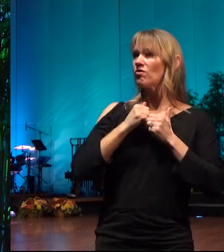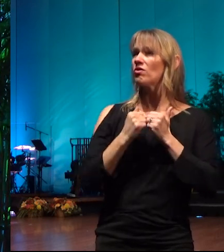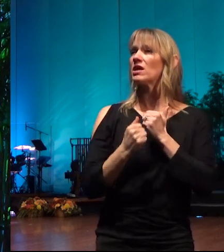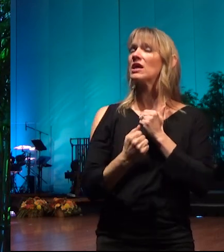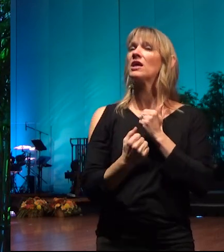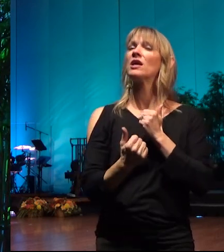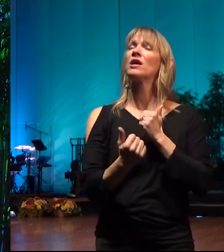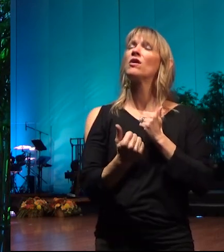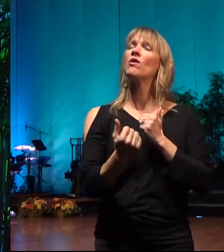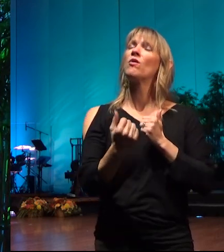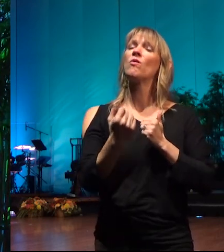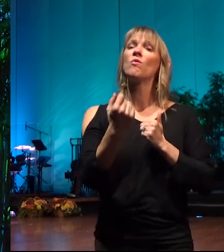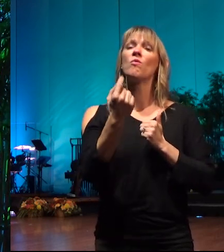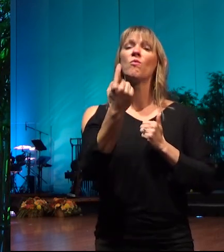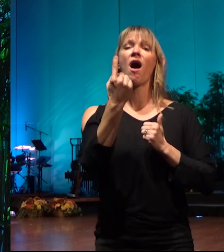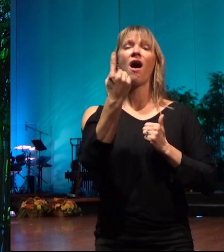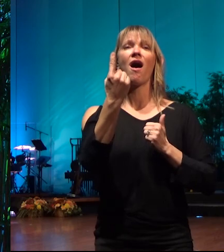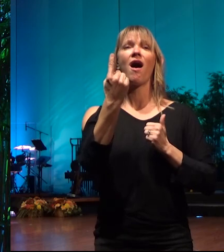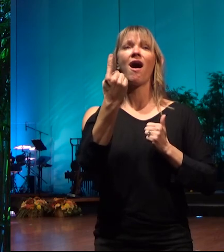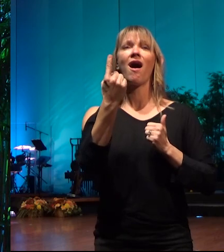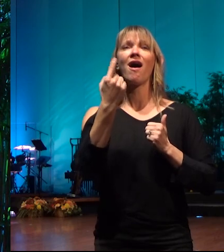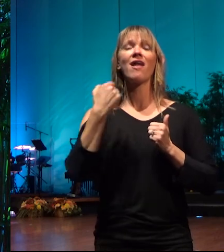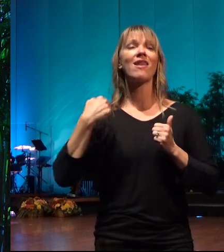here and